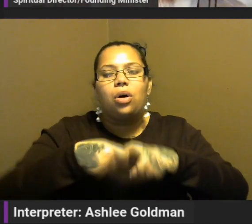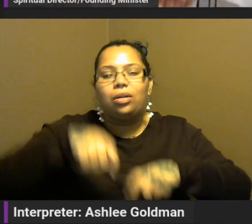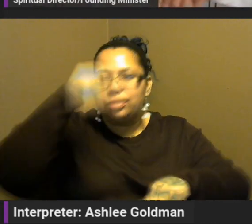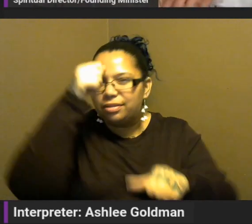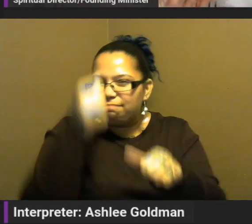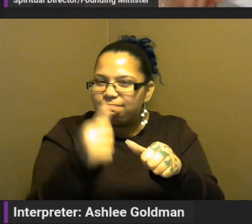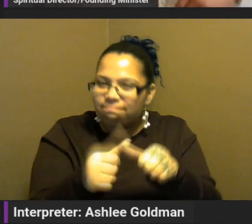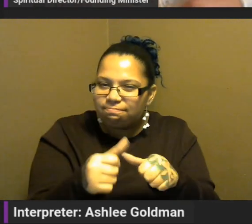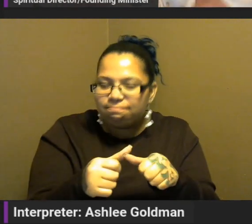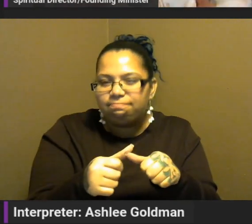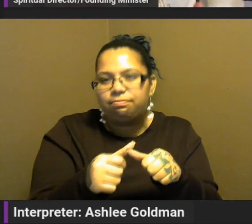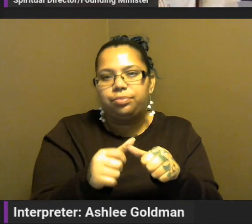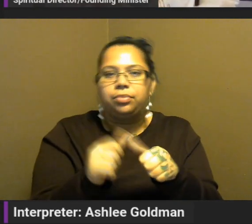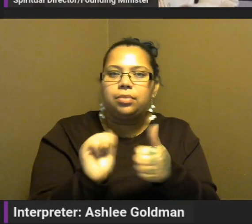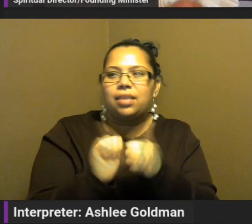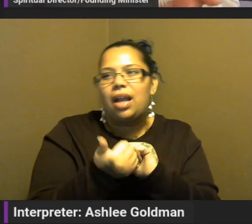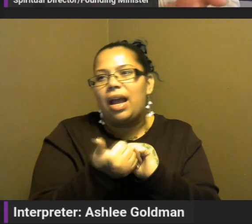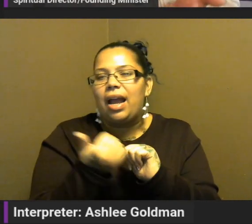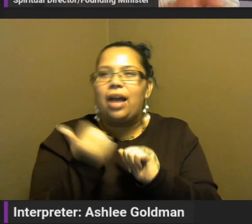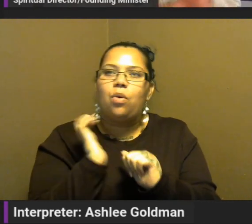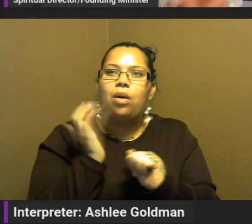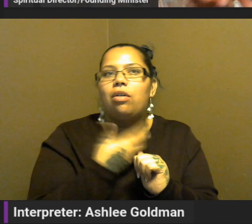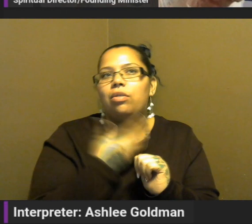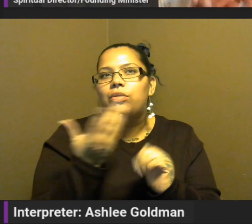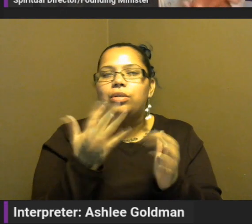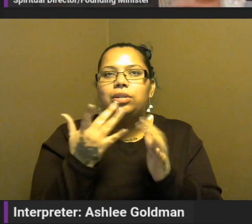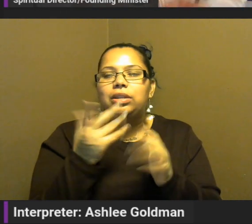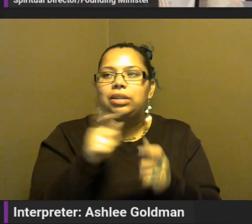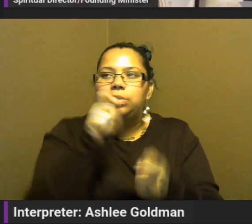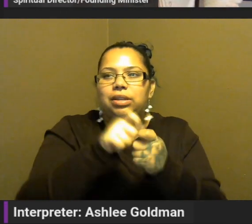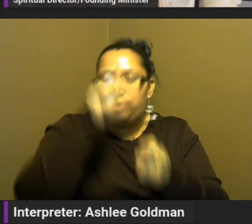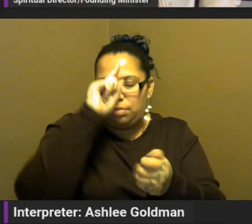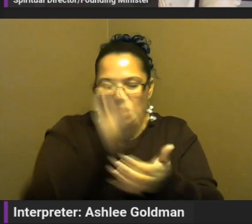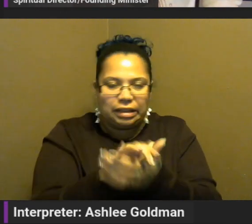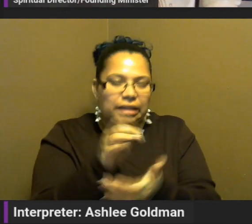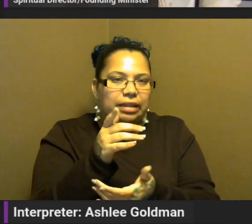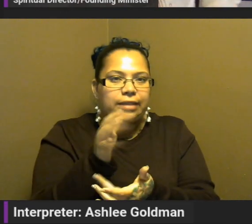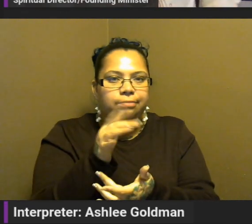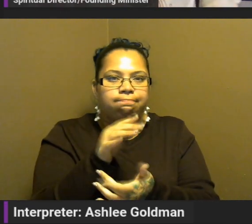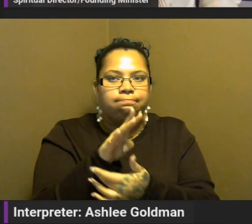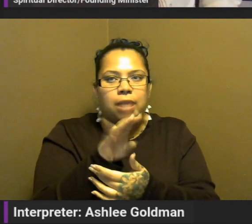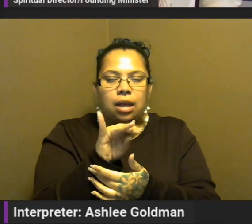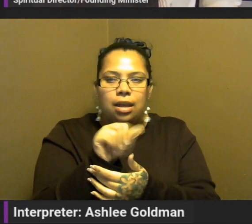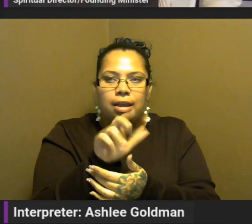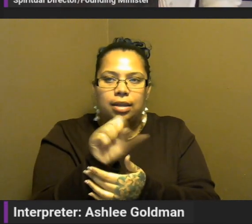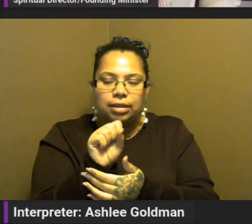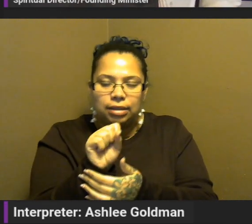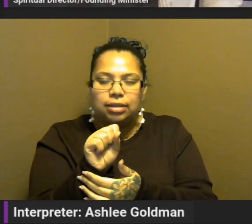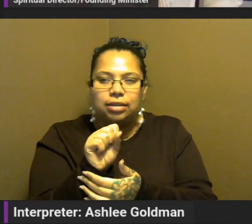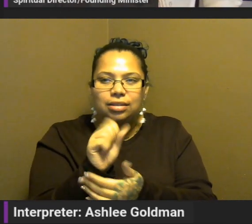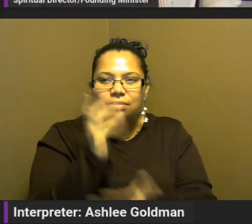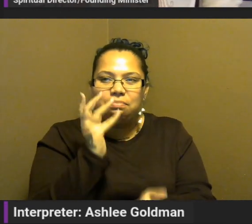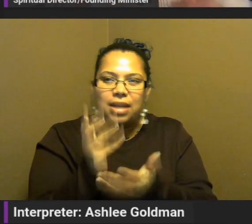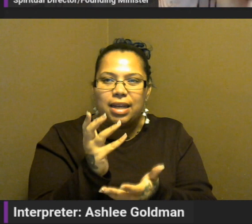implicit biases may be showing up in the words that we use as they refer to the darkness,